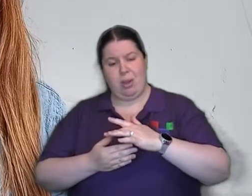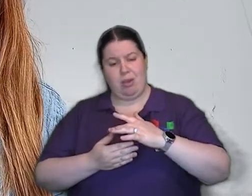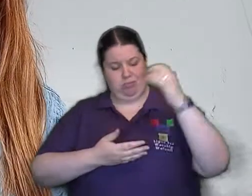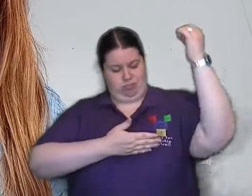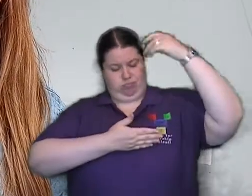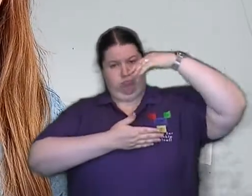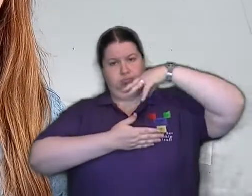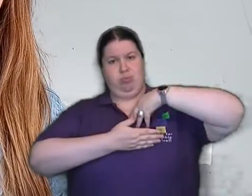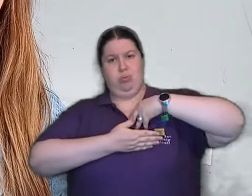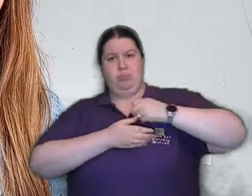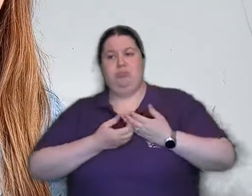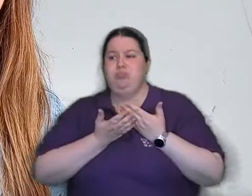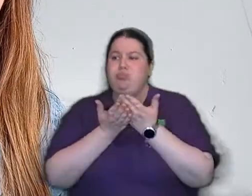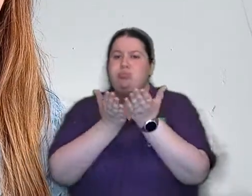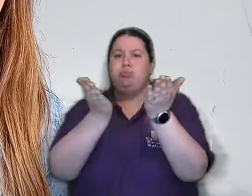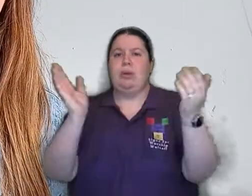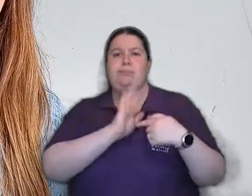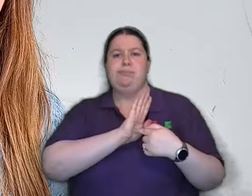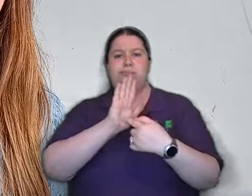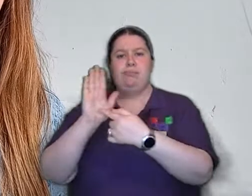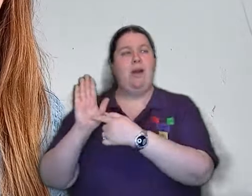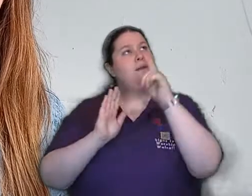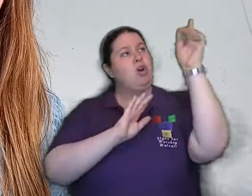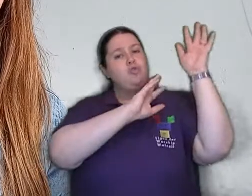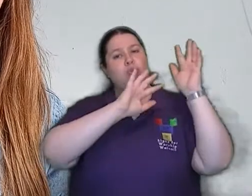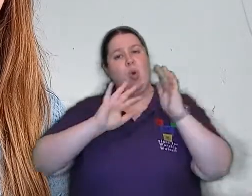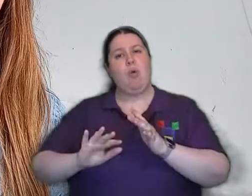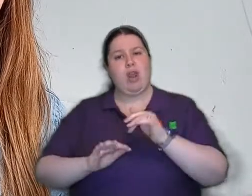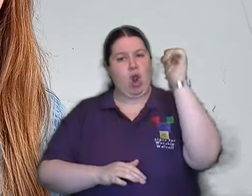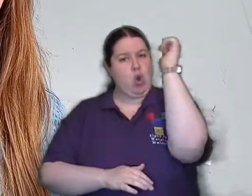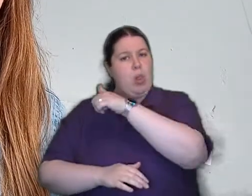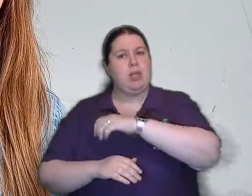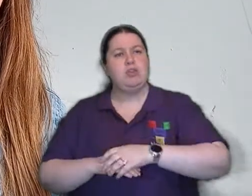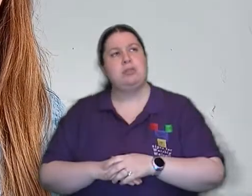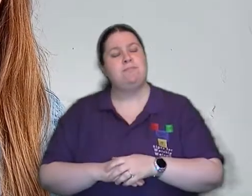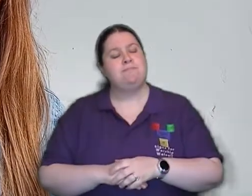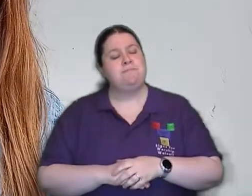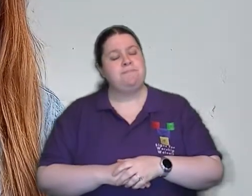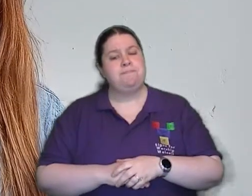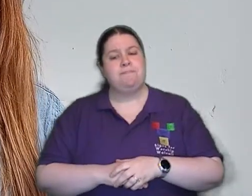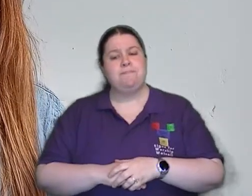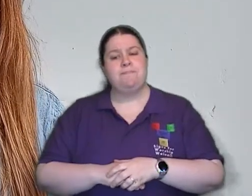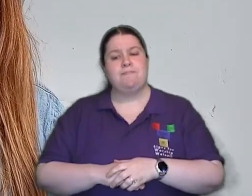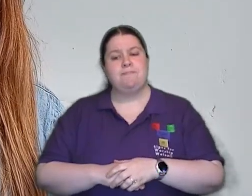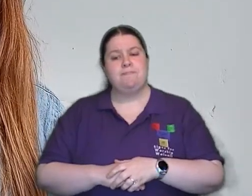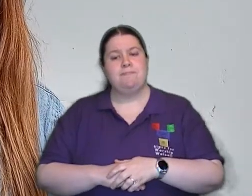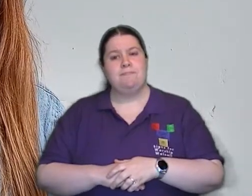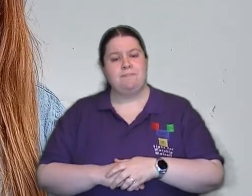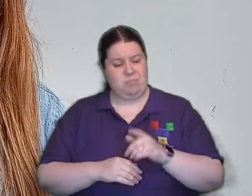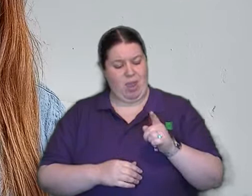darkness," made his light shine in our hearts to give us the light of the knowledge of God's glory displayed in the face of